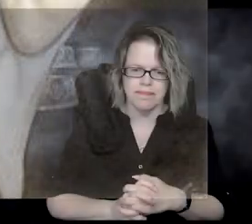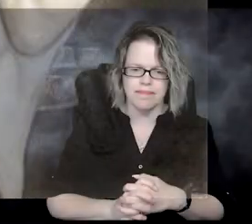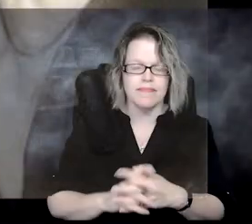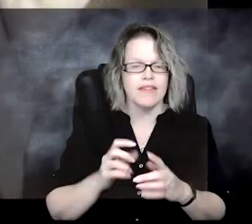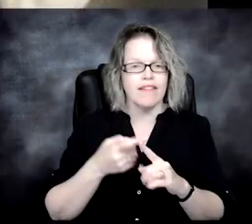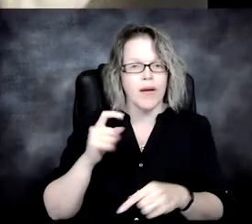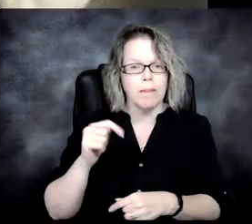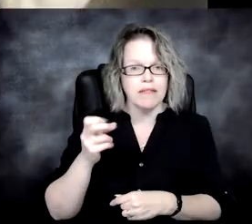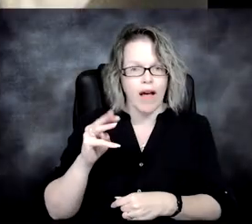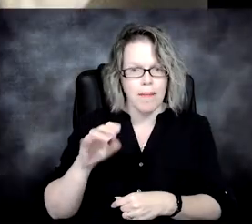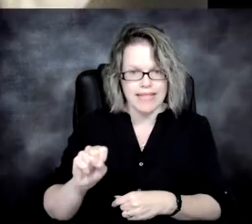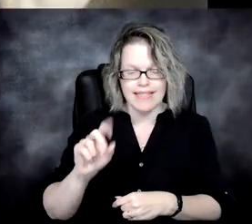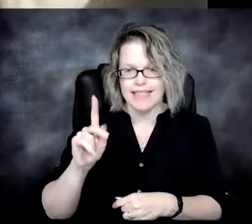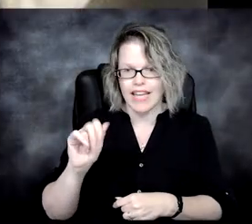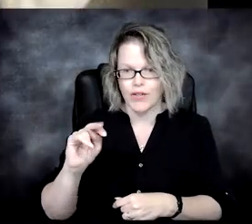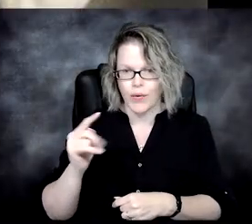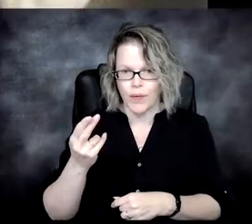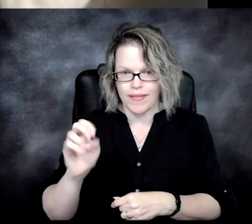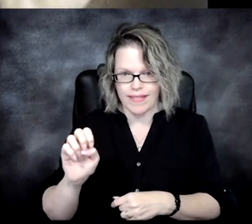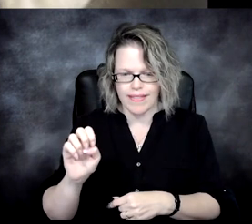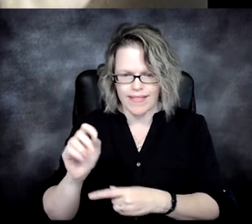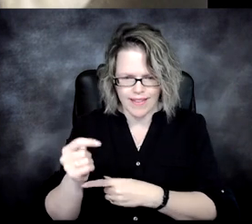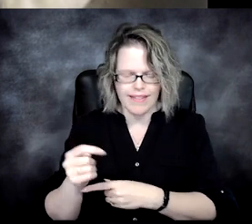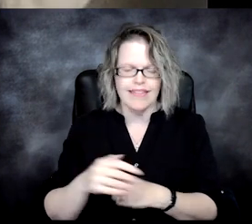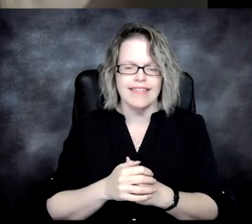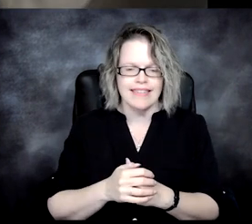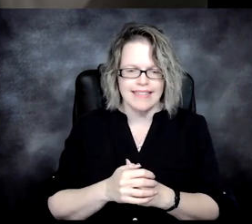By Thomas Knuth, River Homelink School.